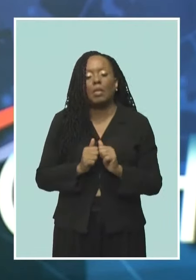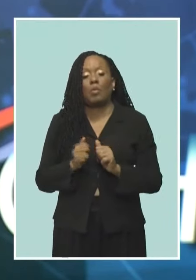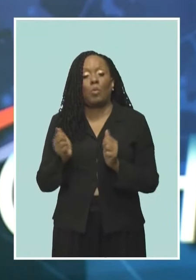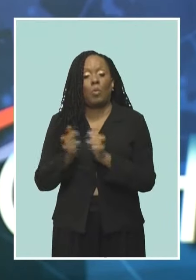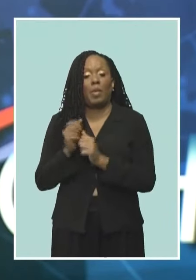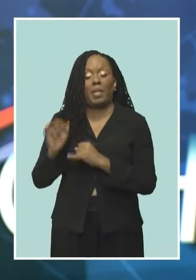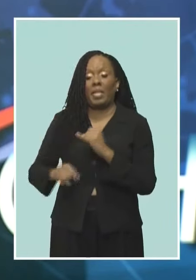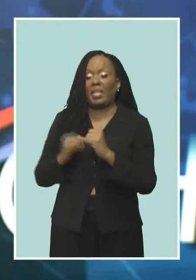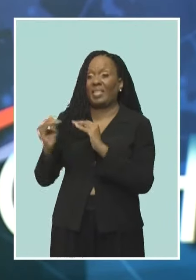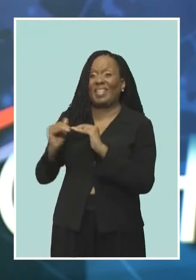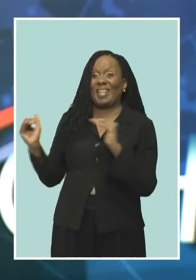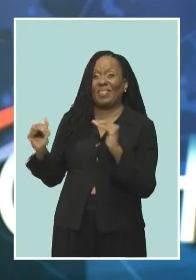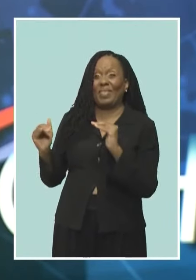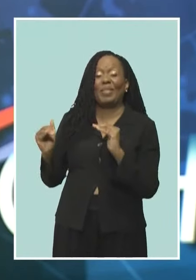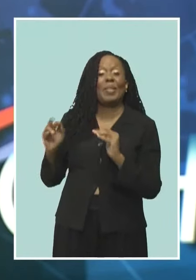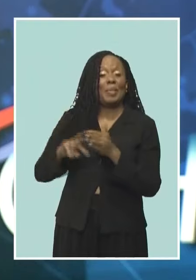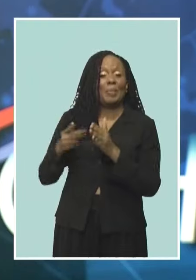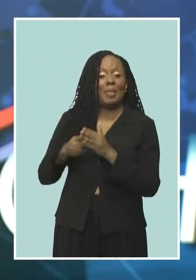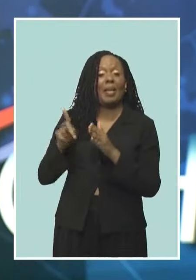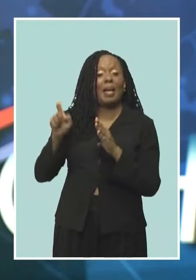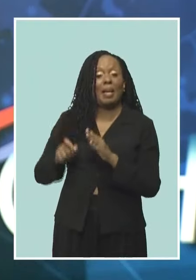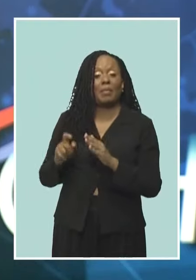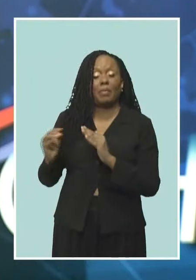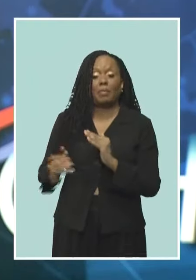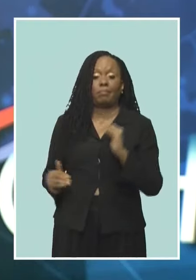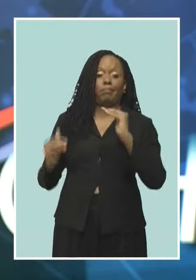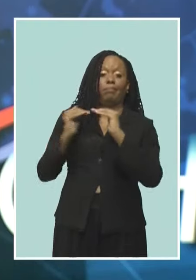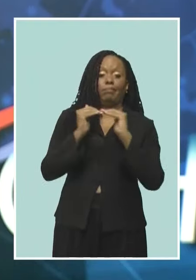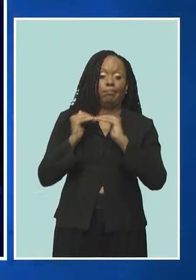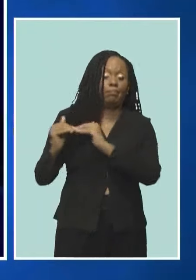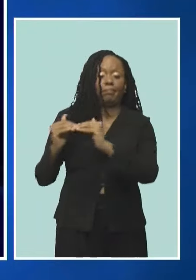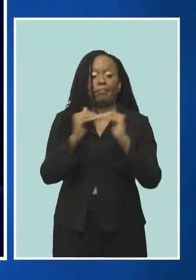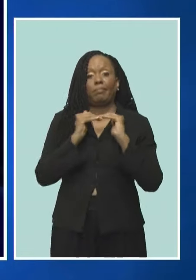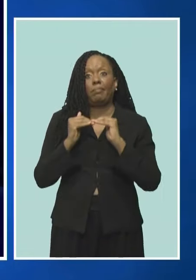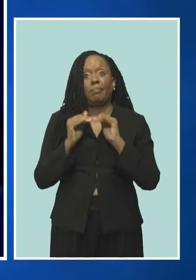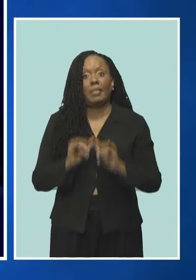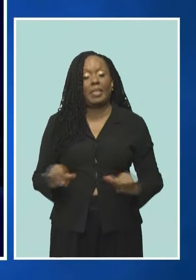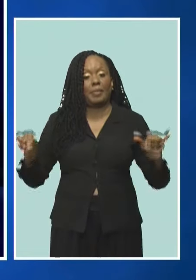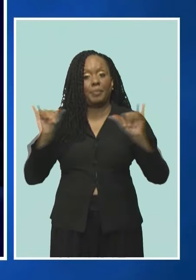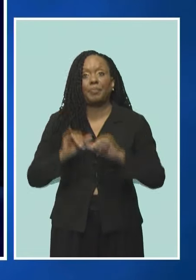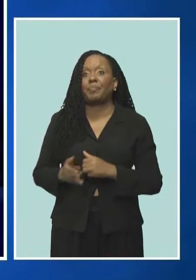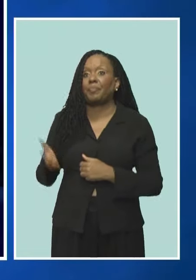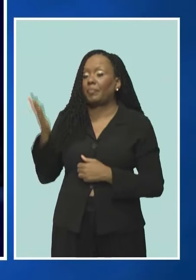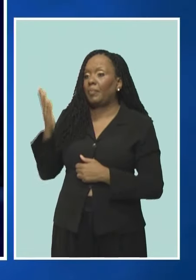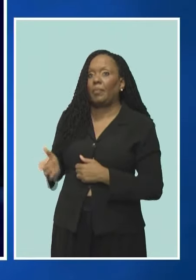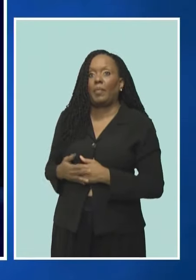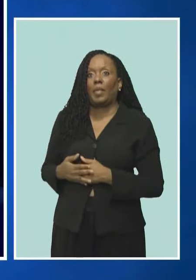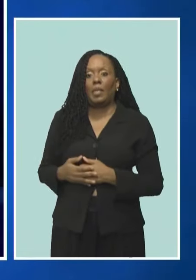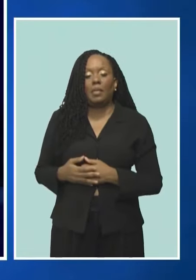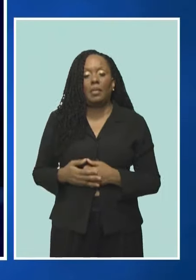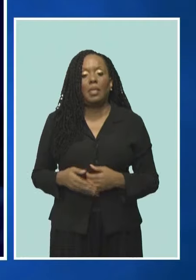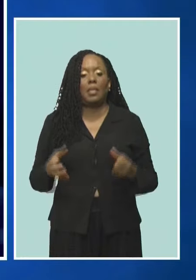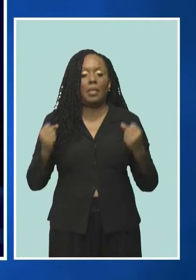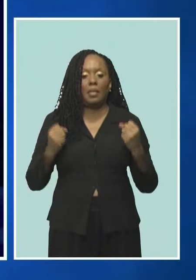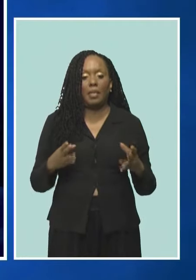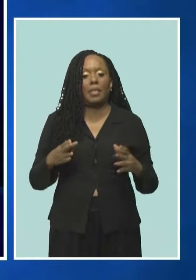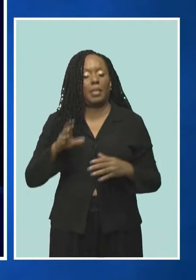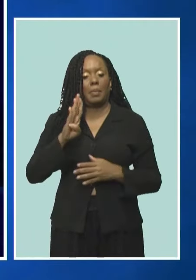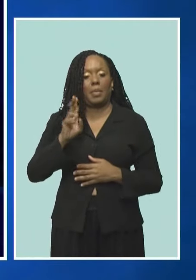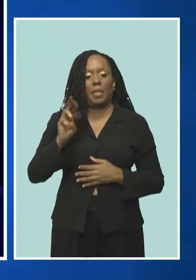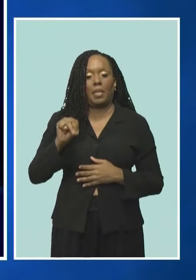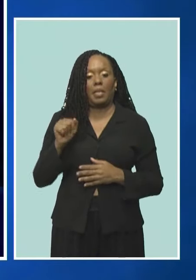competing and producing on an international level. Many of our manufacturers within the BMA meet the international